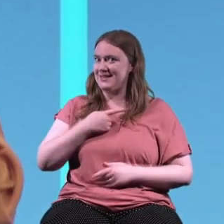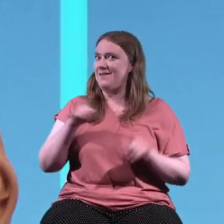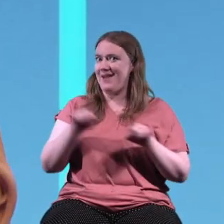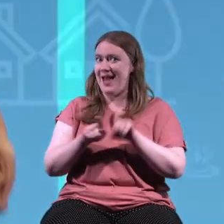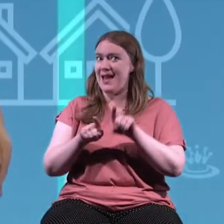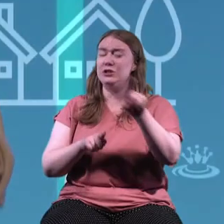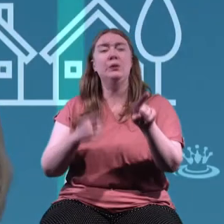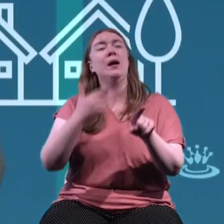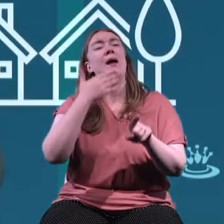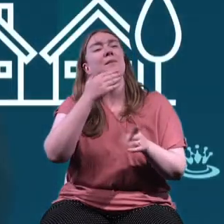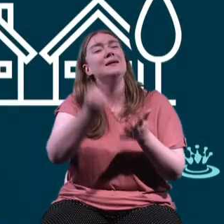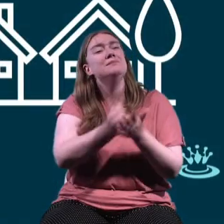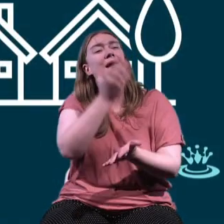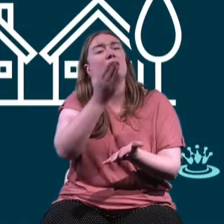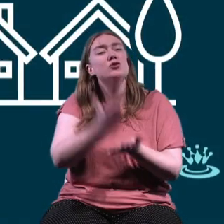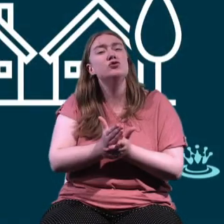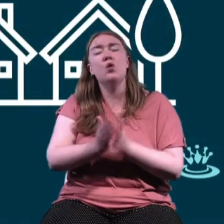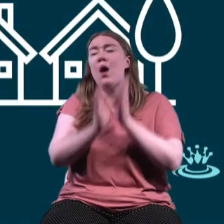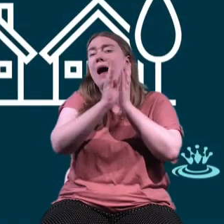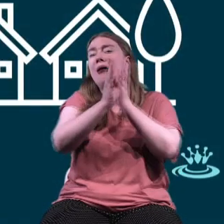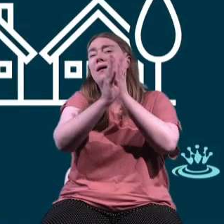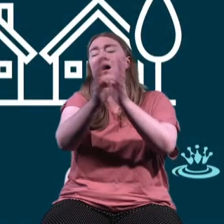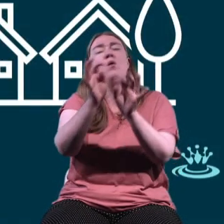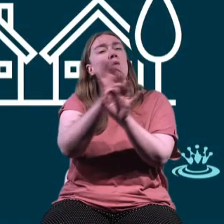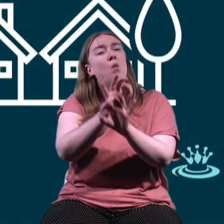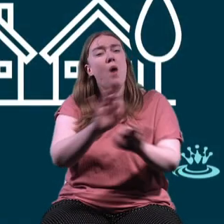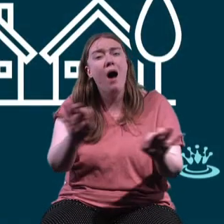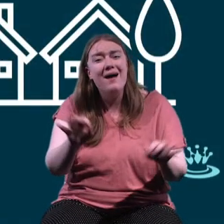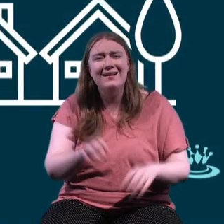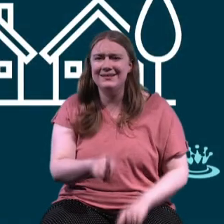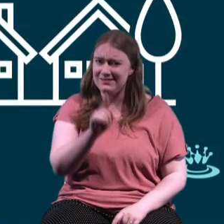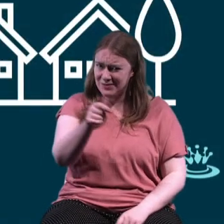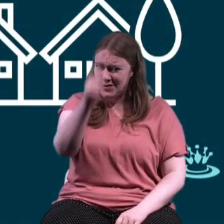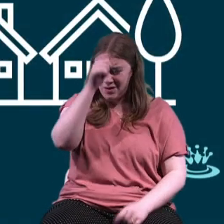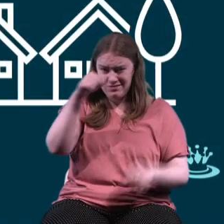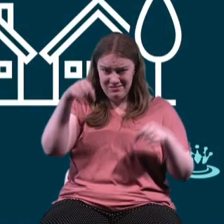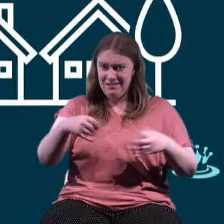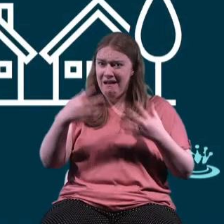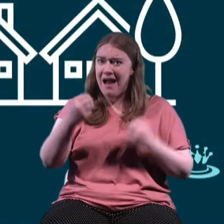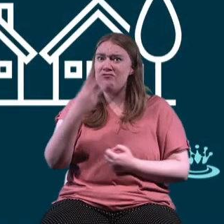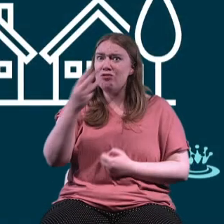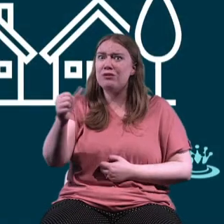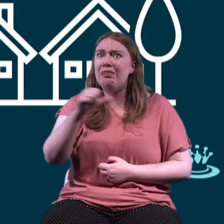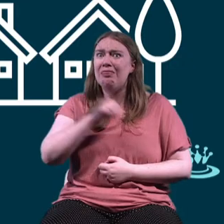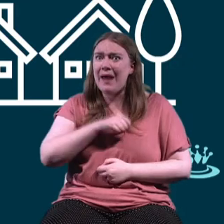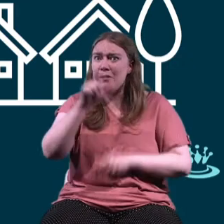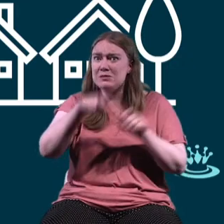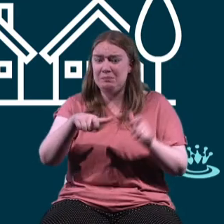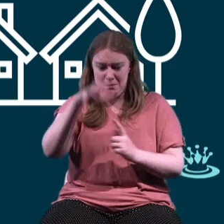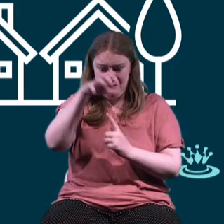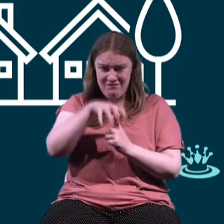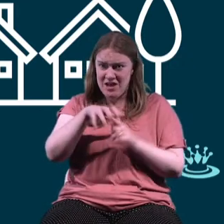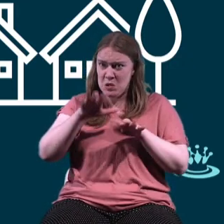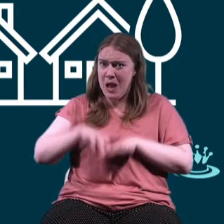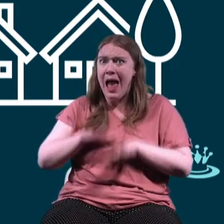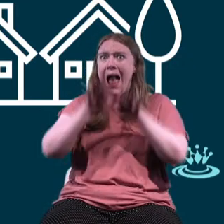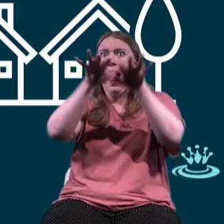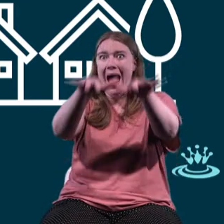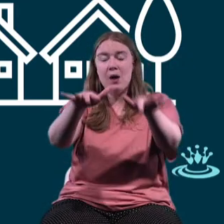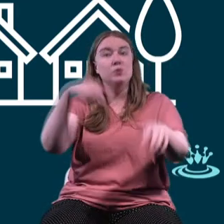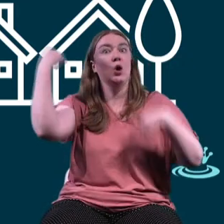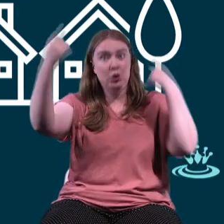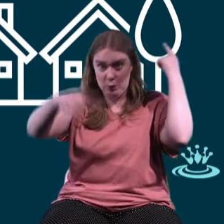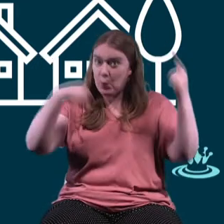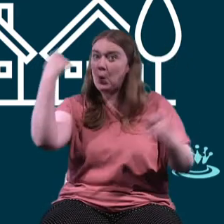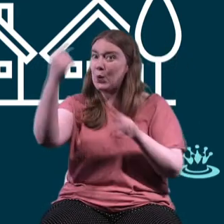that we leave quietly at the end of the night? Because as you can imagine, 3,000 people leave in one venue, it can be quite noisy. So we're